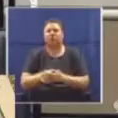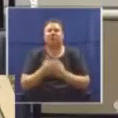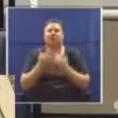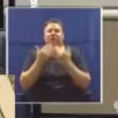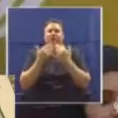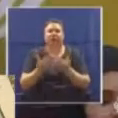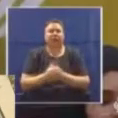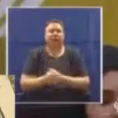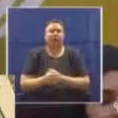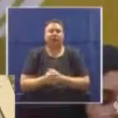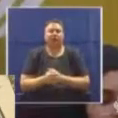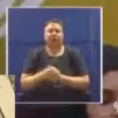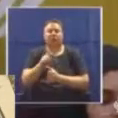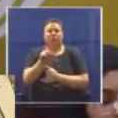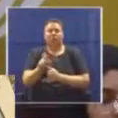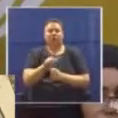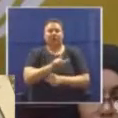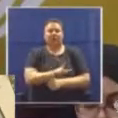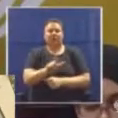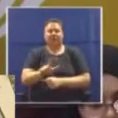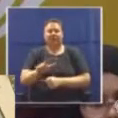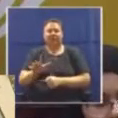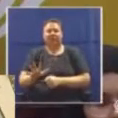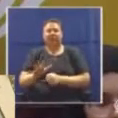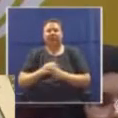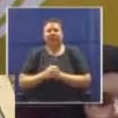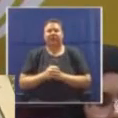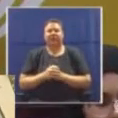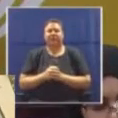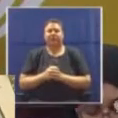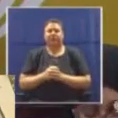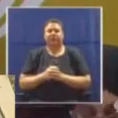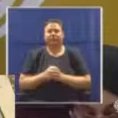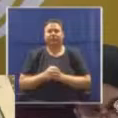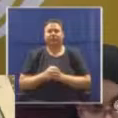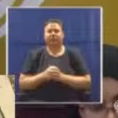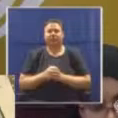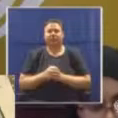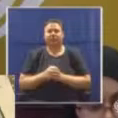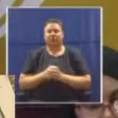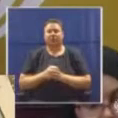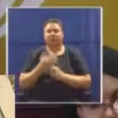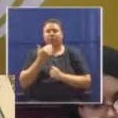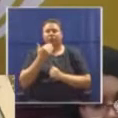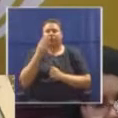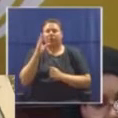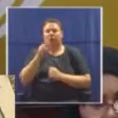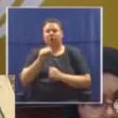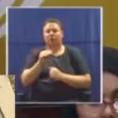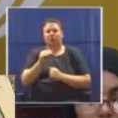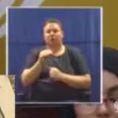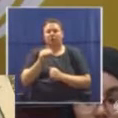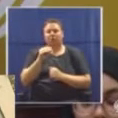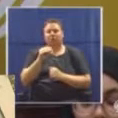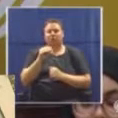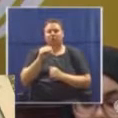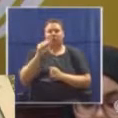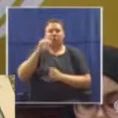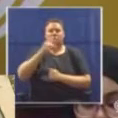We are now on question 775, asked by the Honorable the Reverend